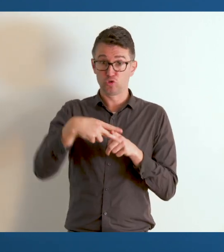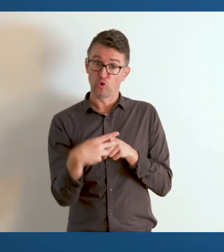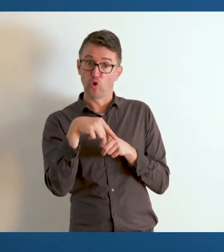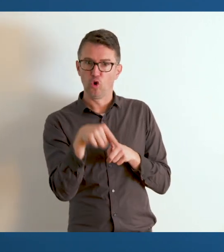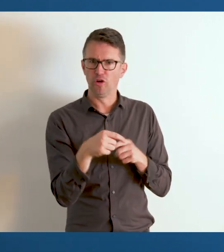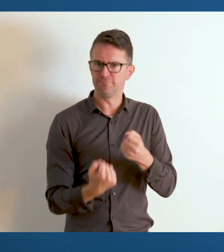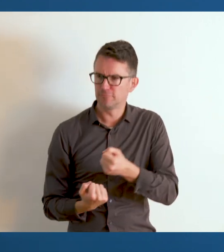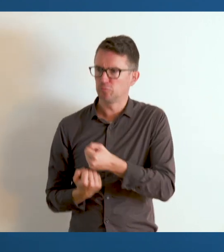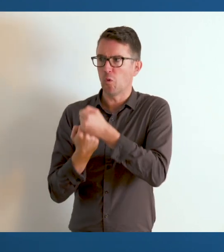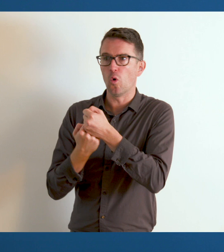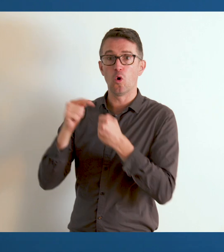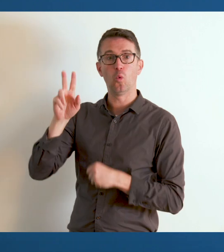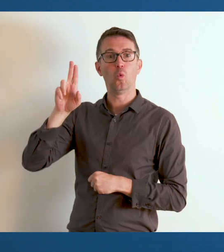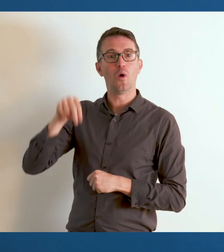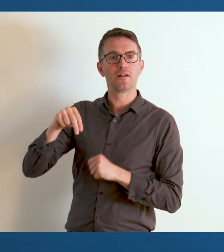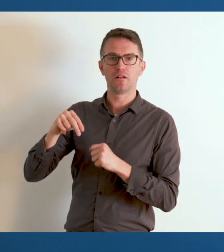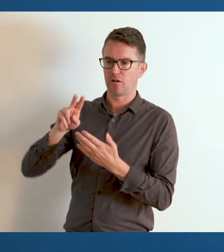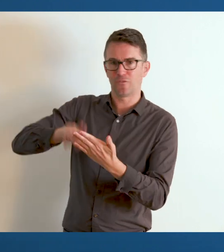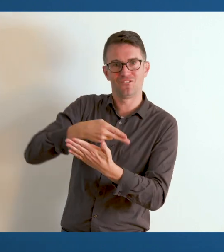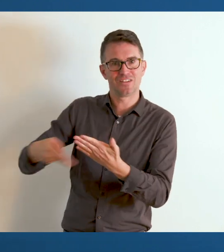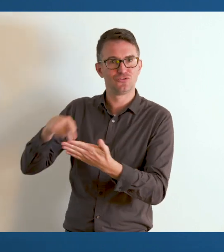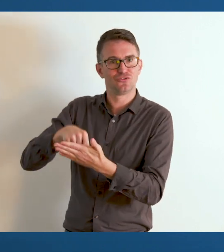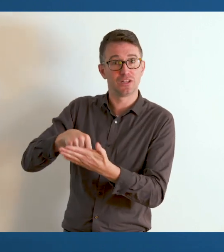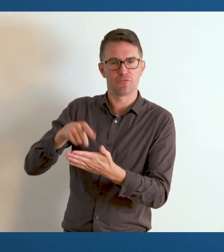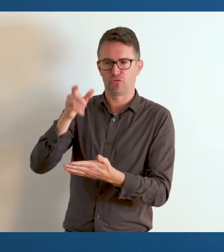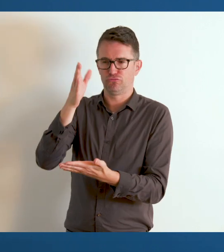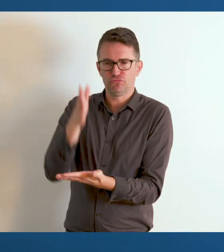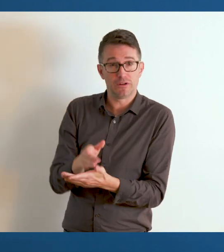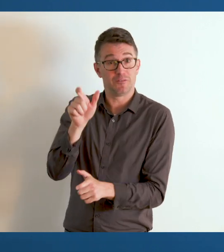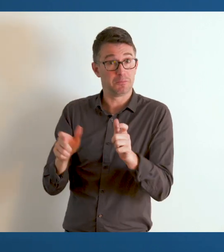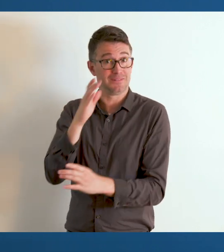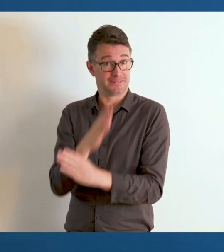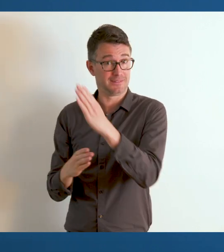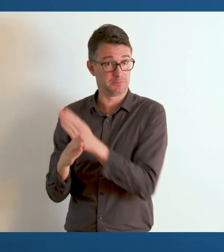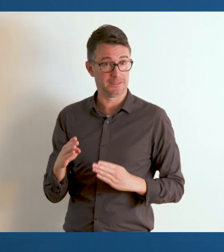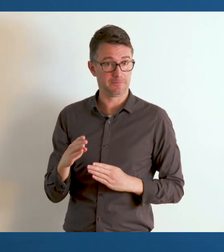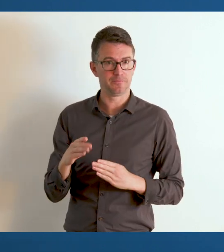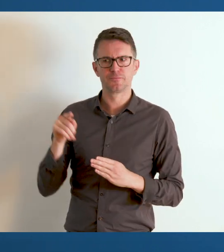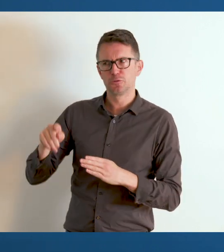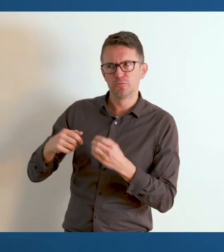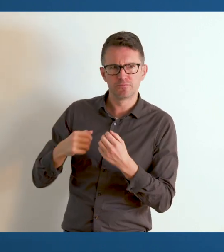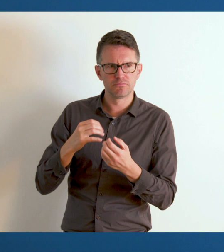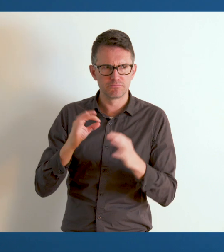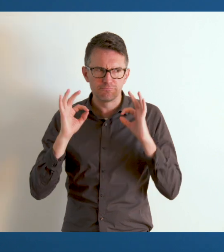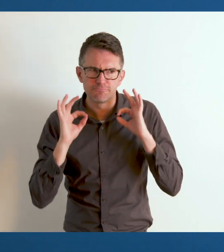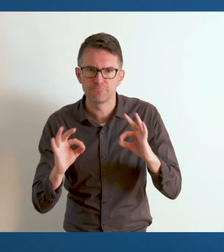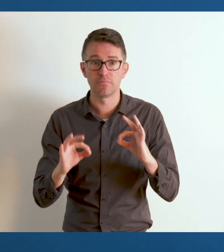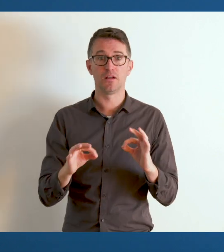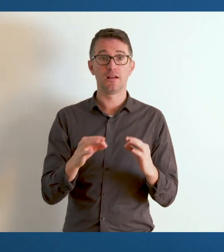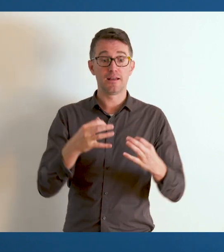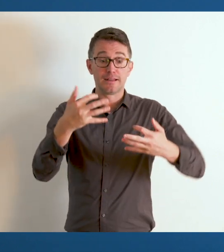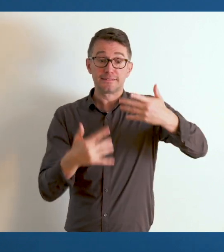used to monitor the UN Convention on the Rights of Persons with Disabilities and disaggregate the Sustainable Development Goals